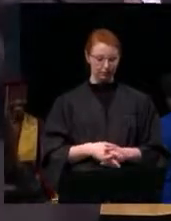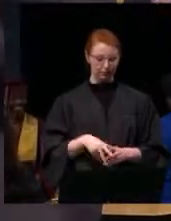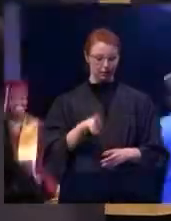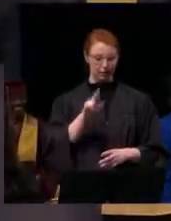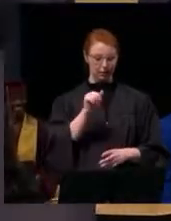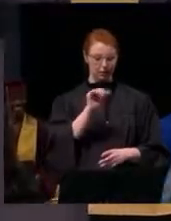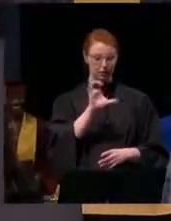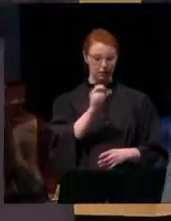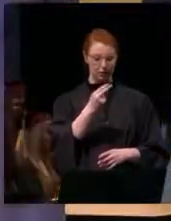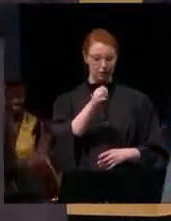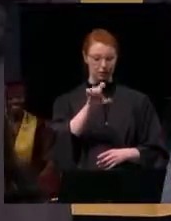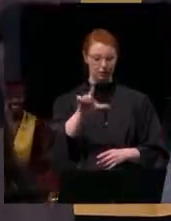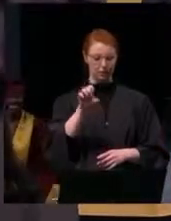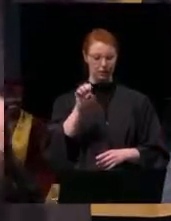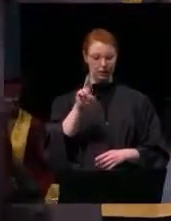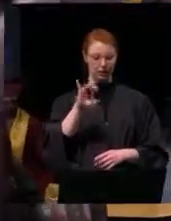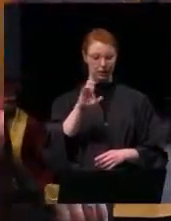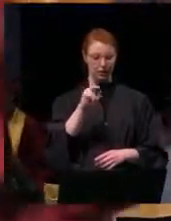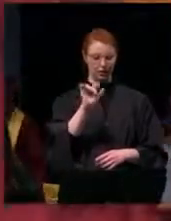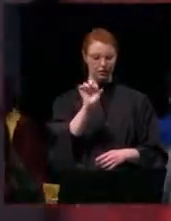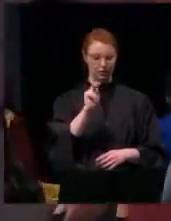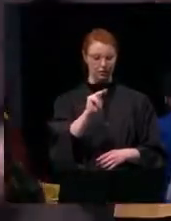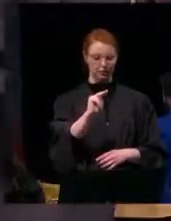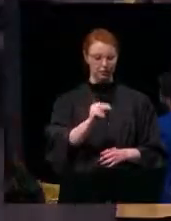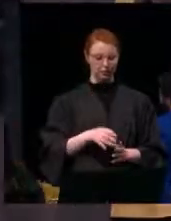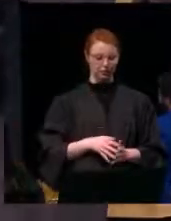Rachel Erickson.